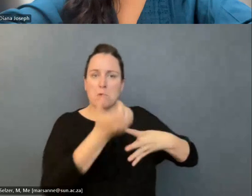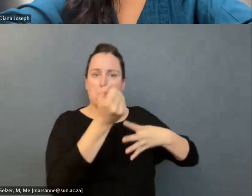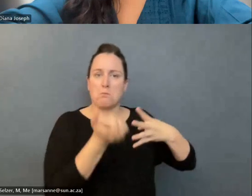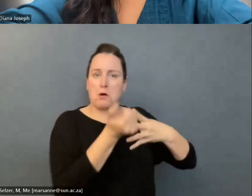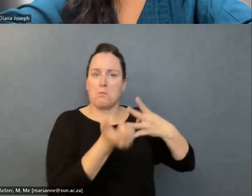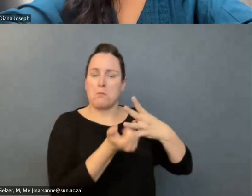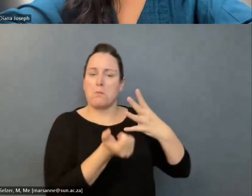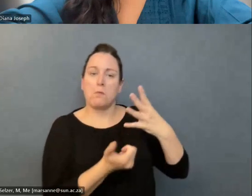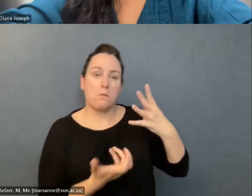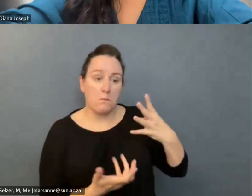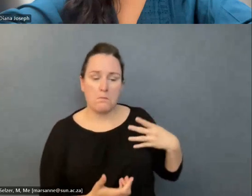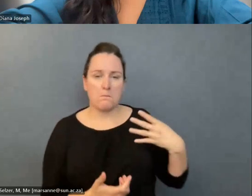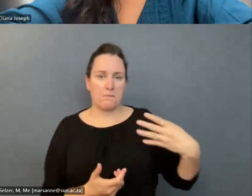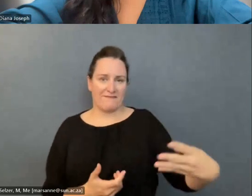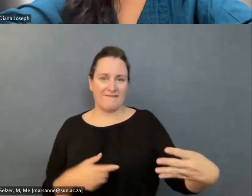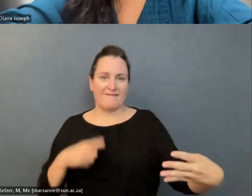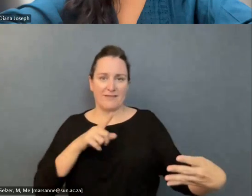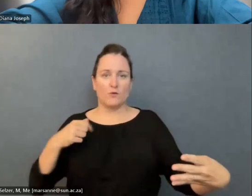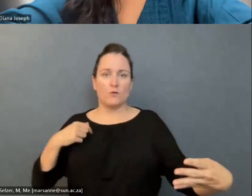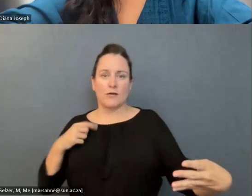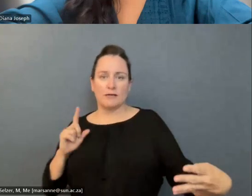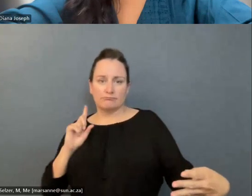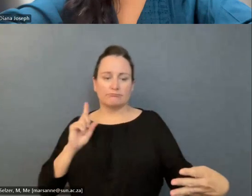which we gauge the student's performance.